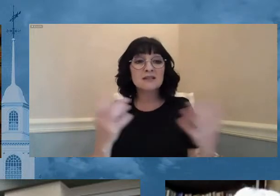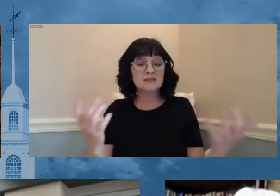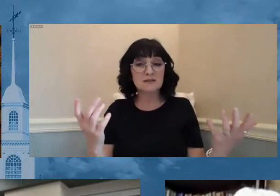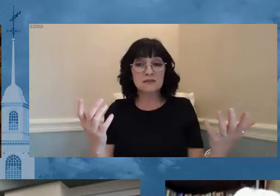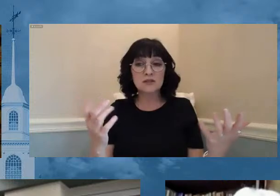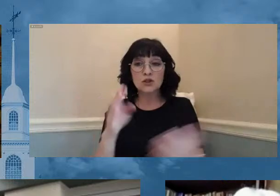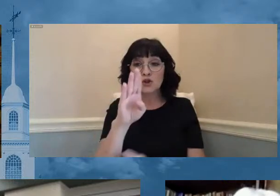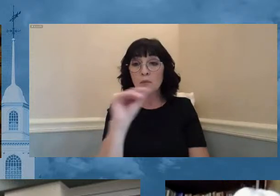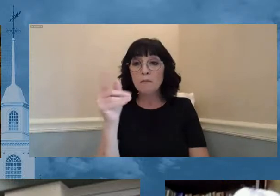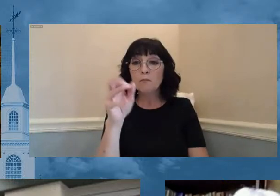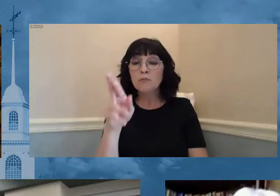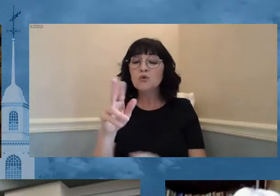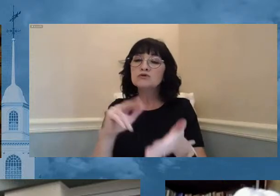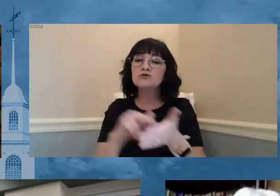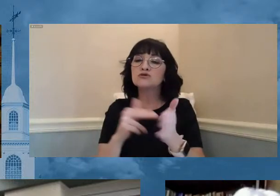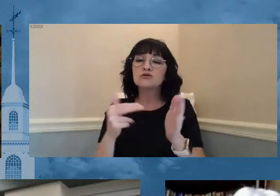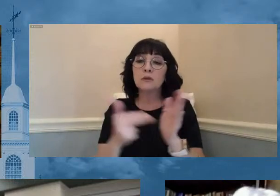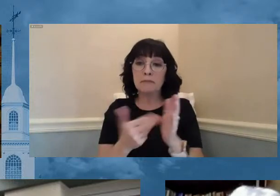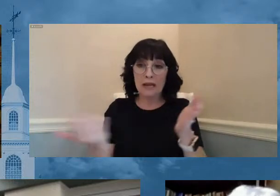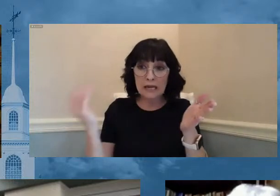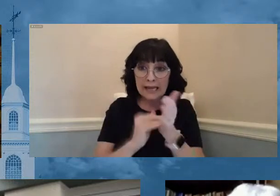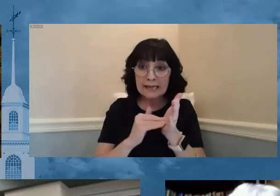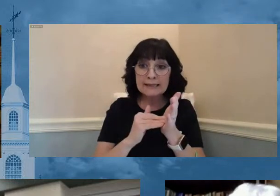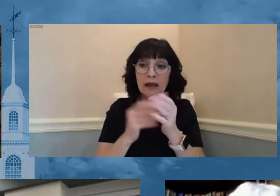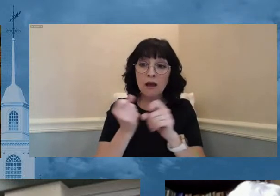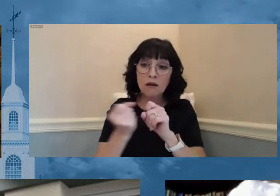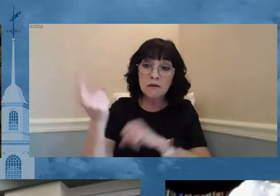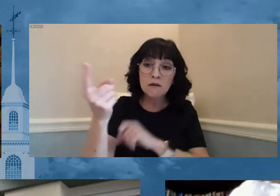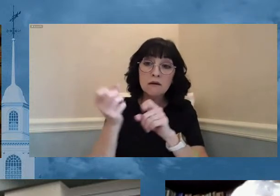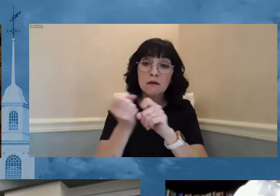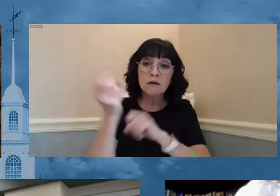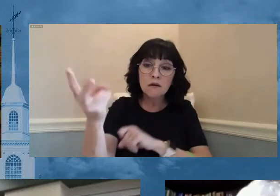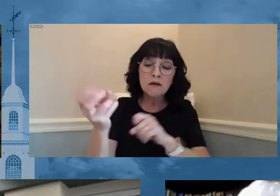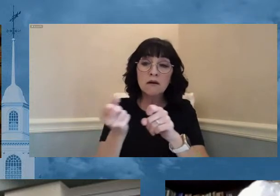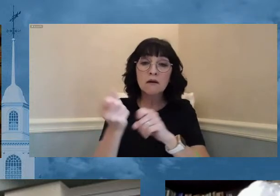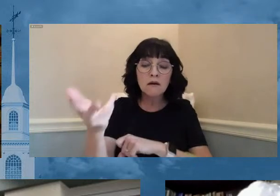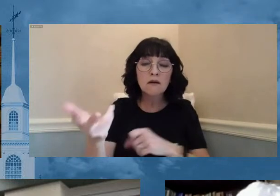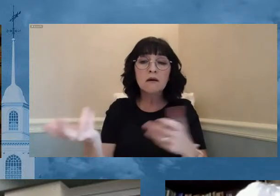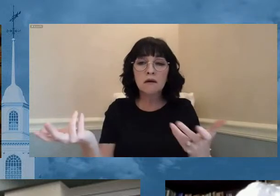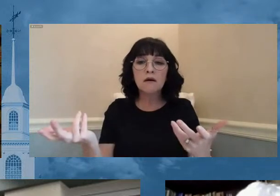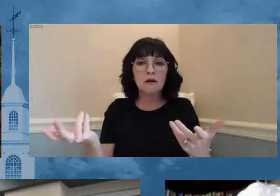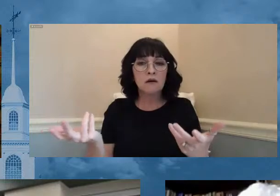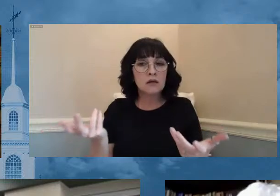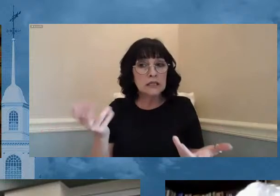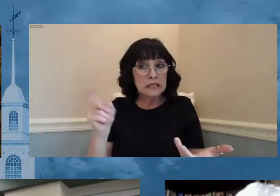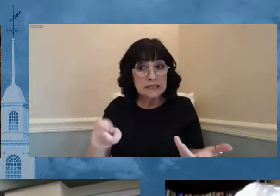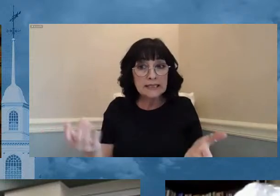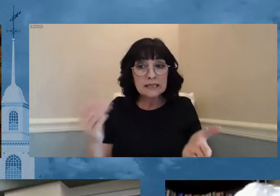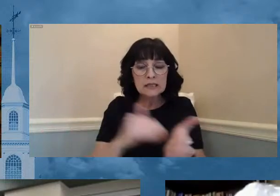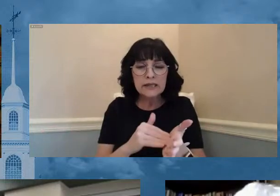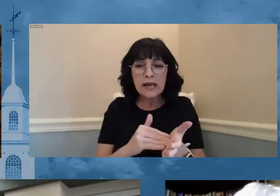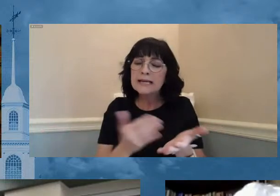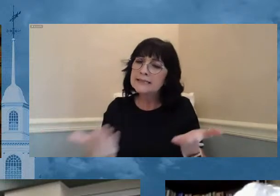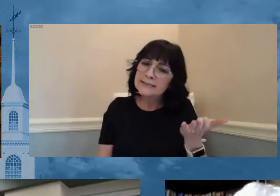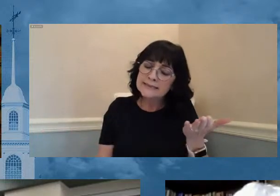with other respiratory viruses like influenza, which behaves similar in many ways,